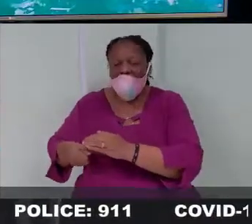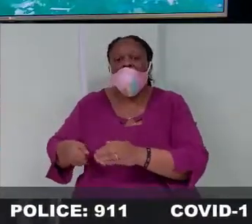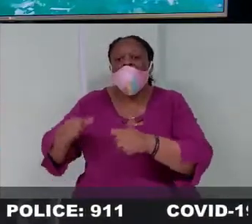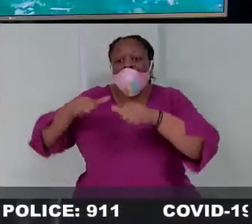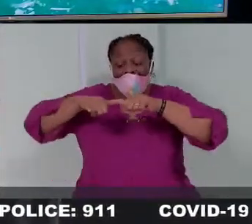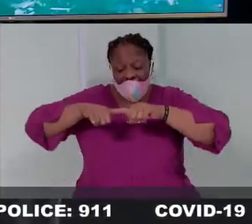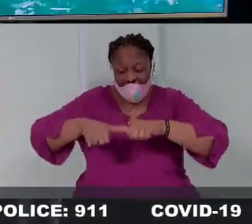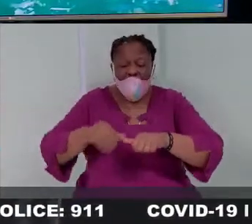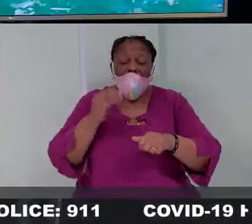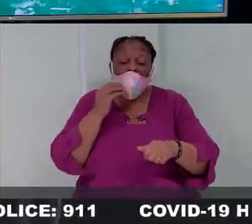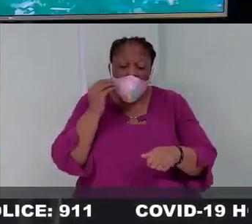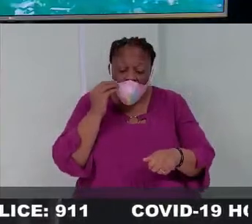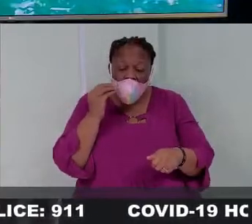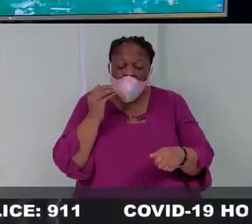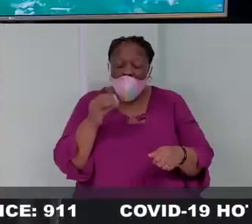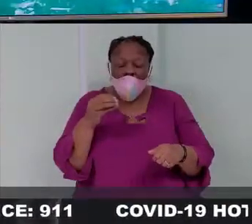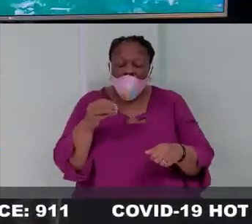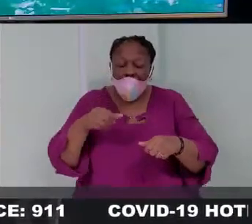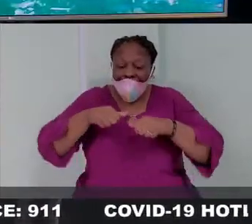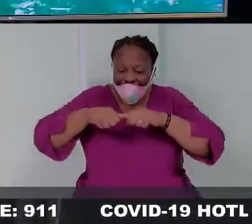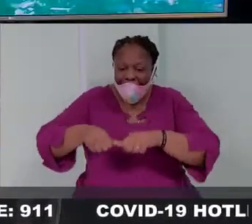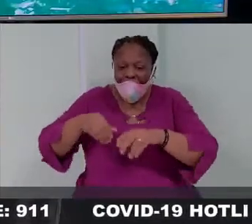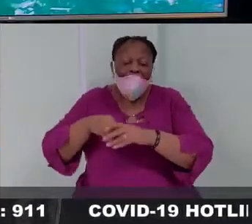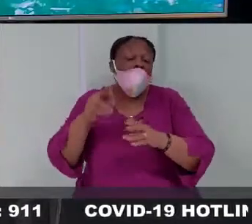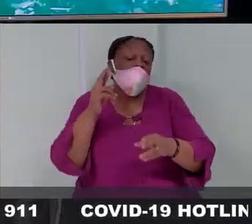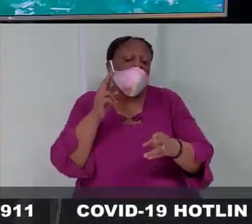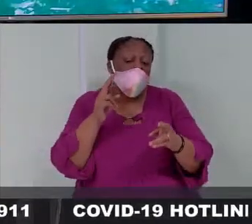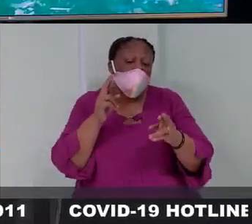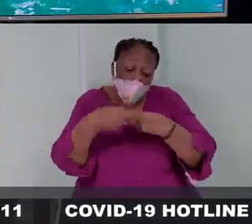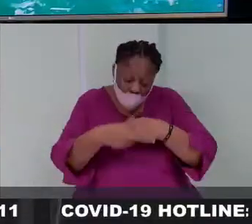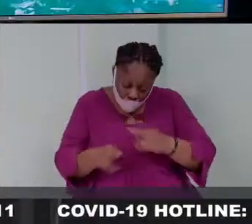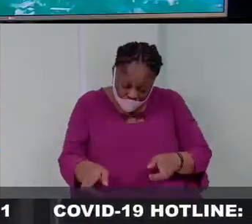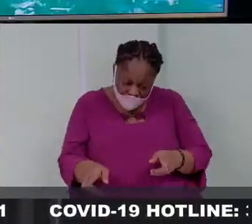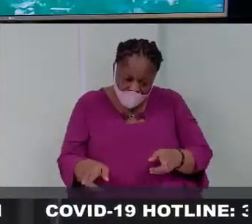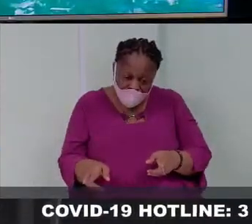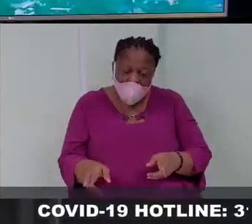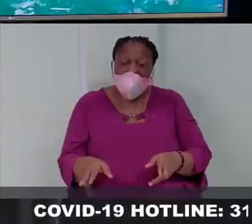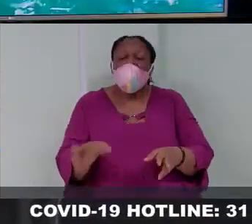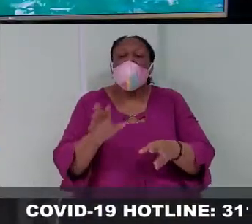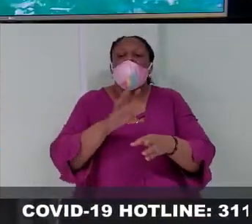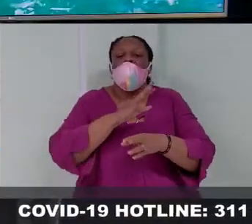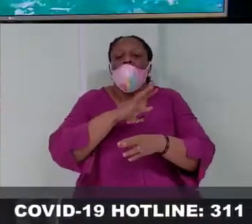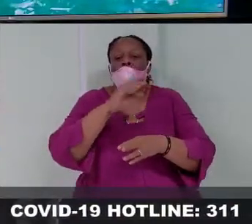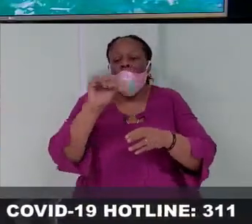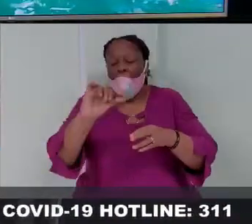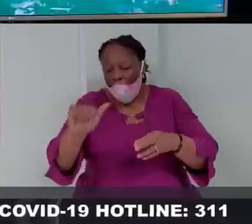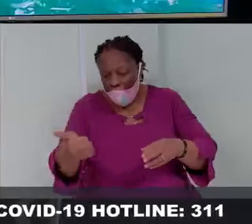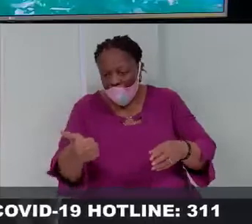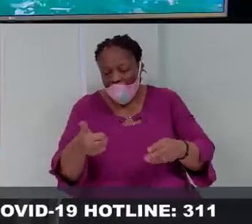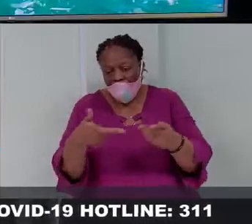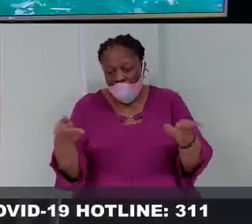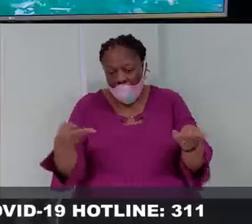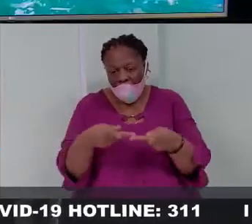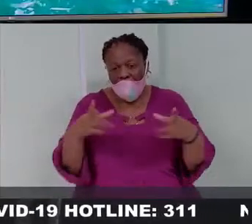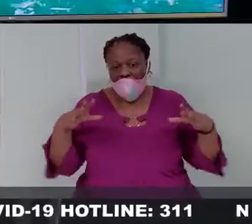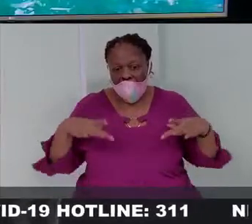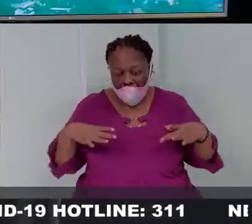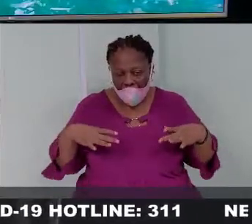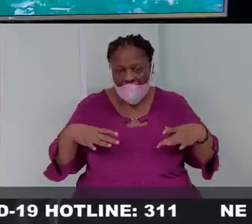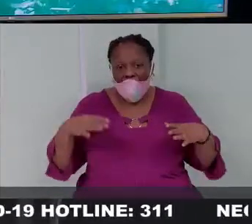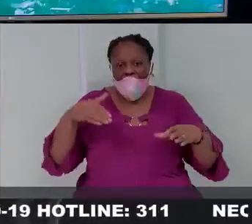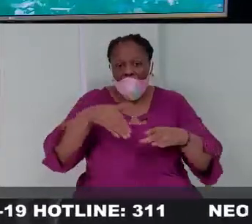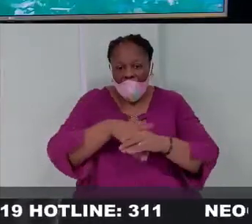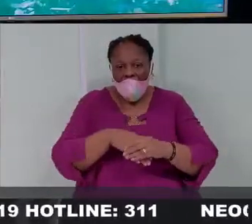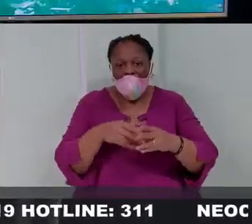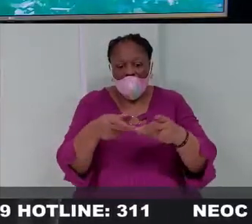place, you can exit your room door and access some services on the hotel property.